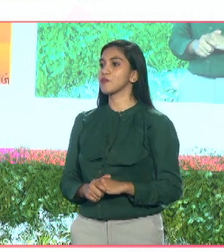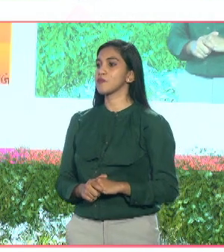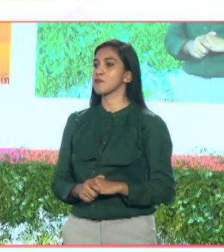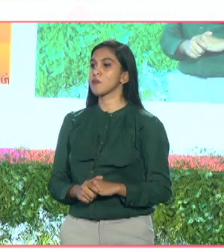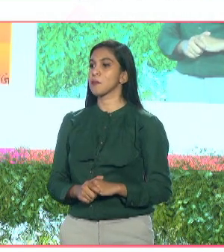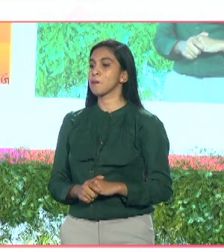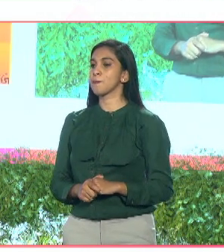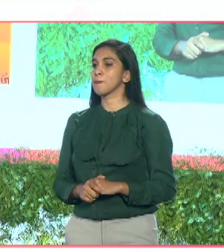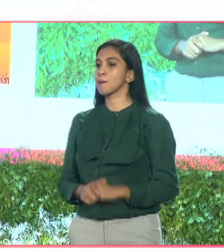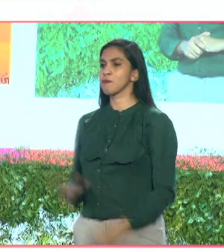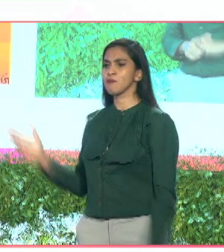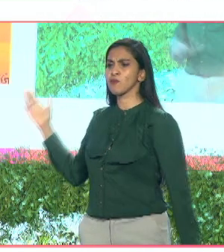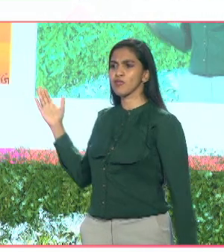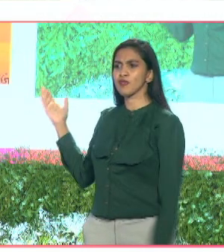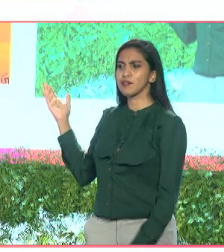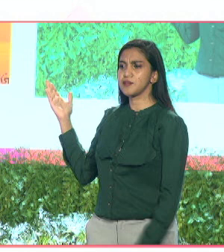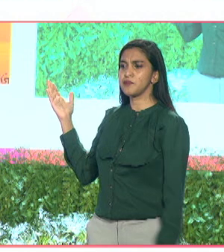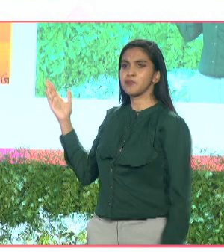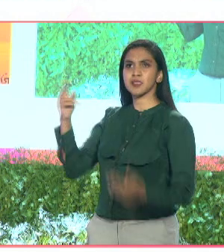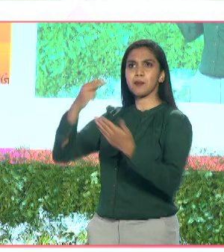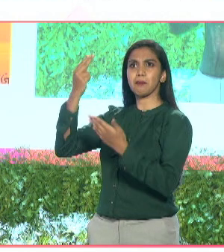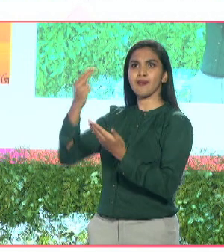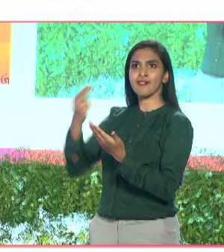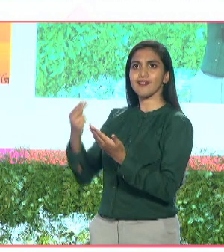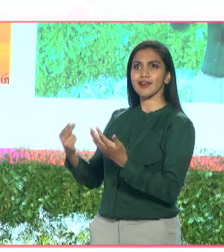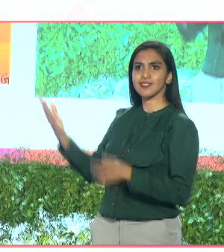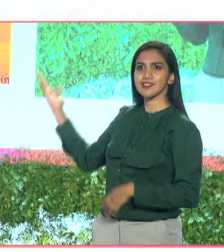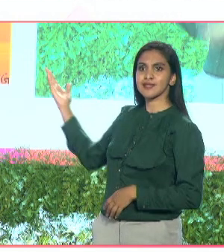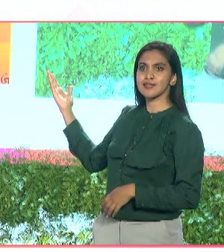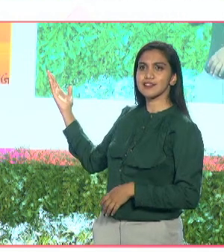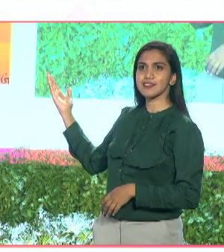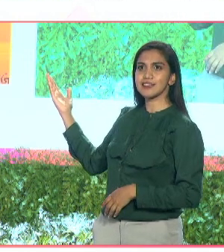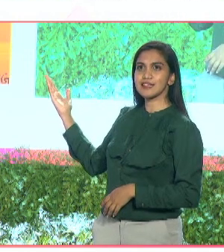Have a good look over these paintings.